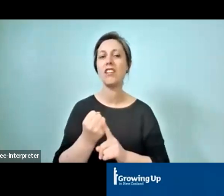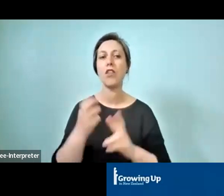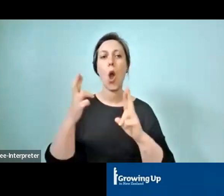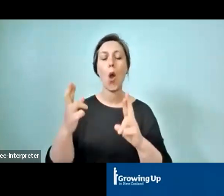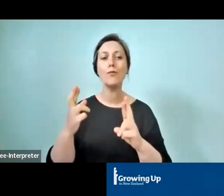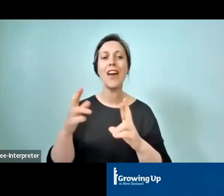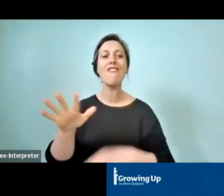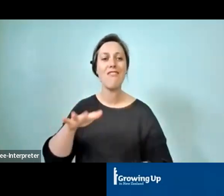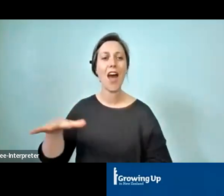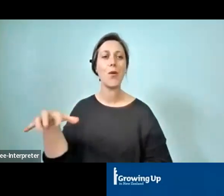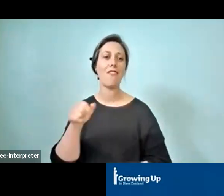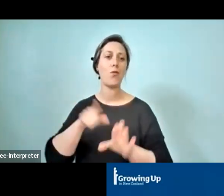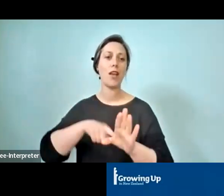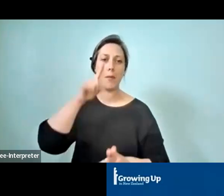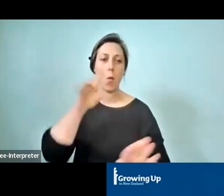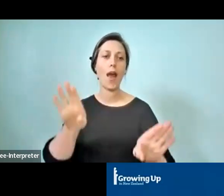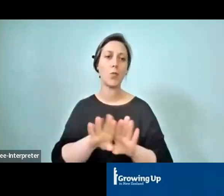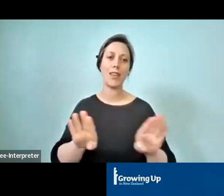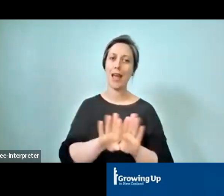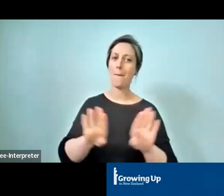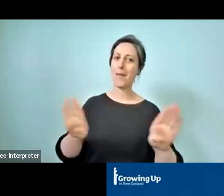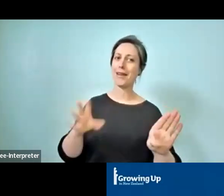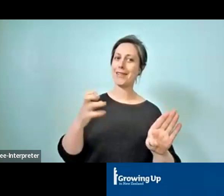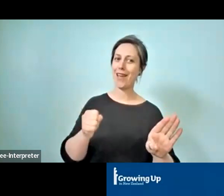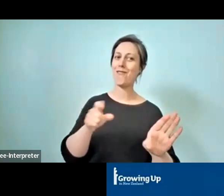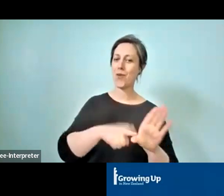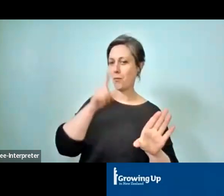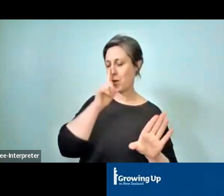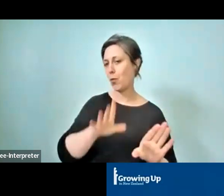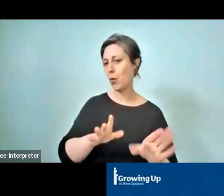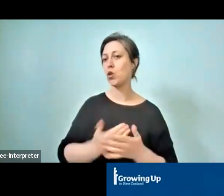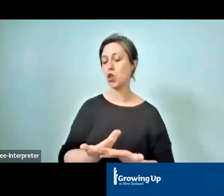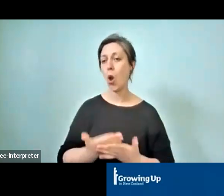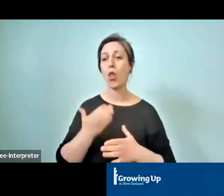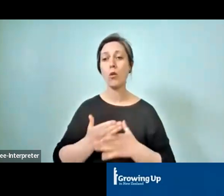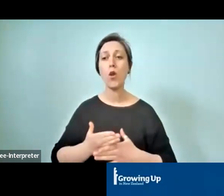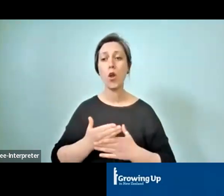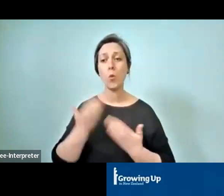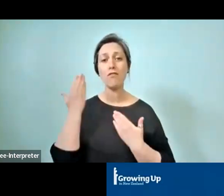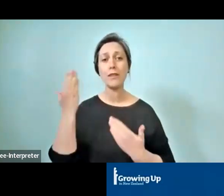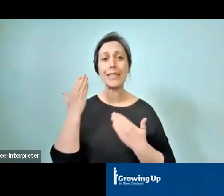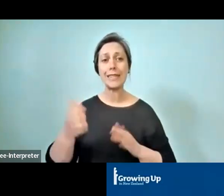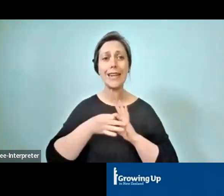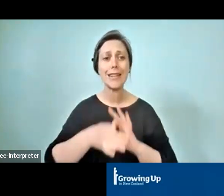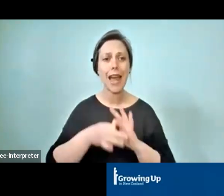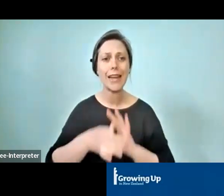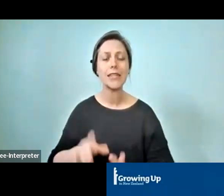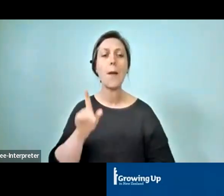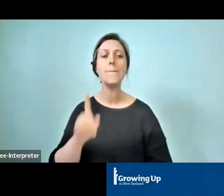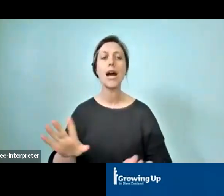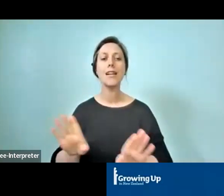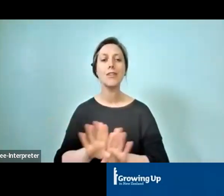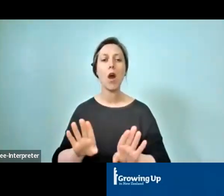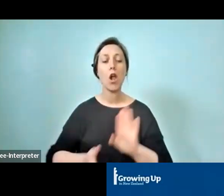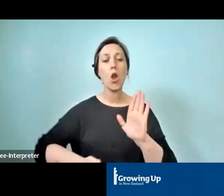people, as well as our panelists today. So please do engage in the work that we've presented to you today, but also to go